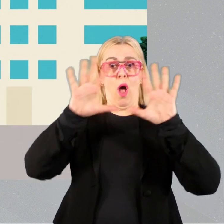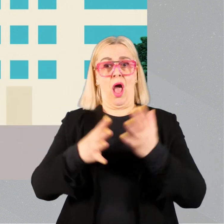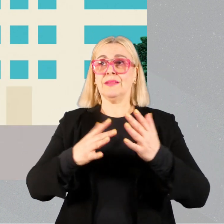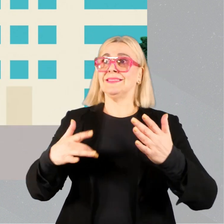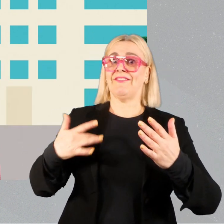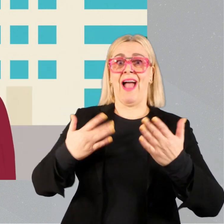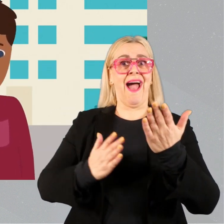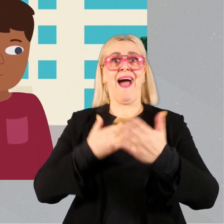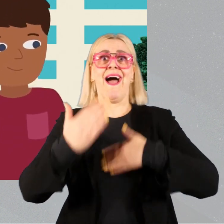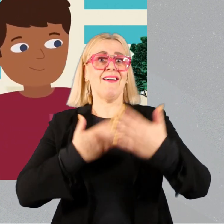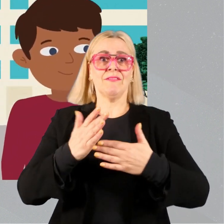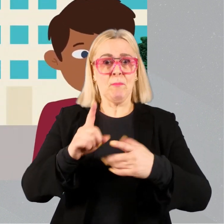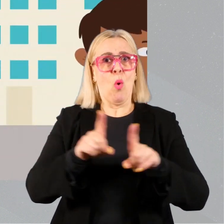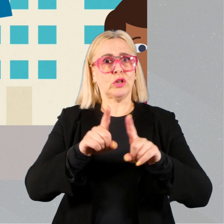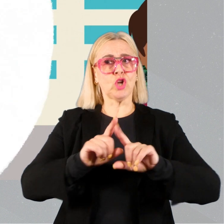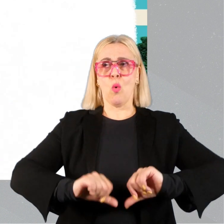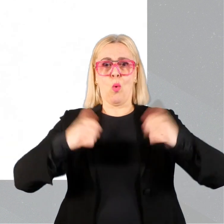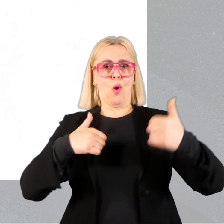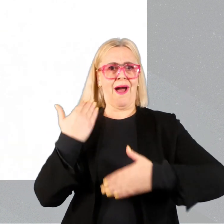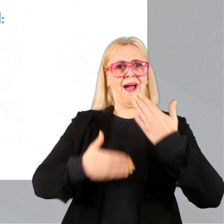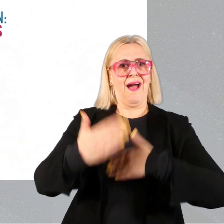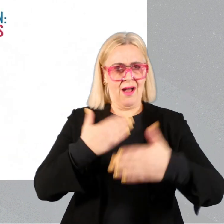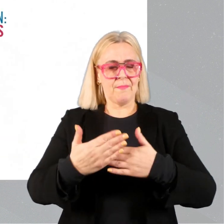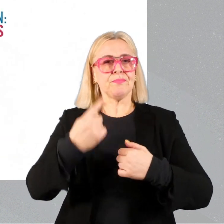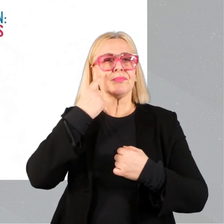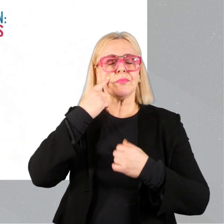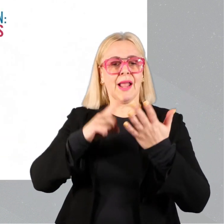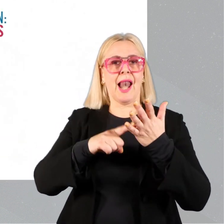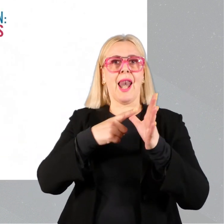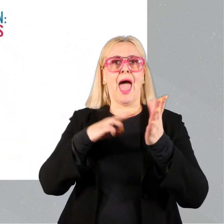only survive, but thrive. Visit the Lancet